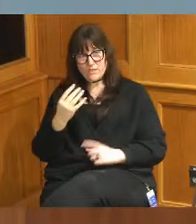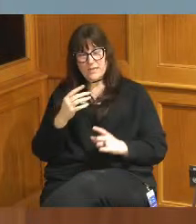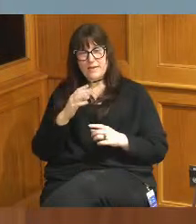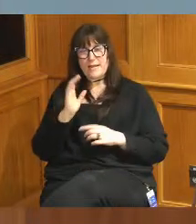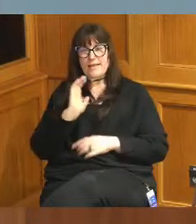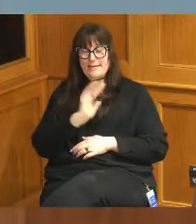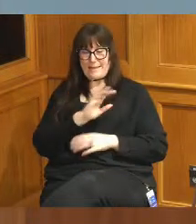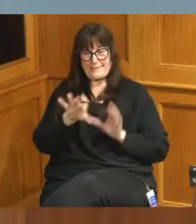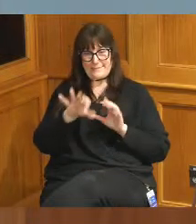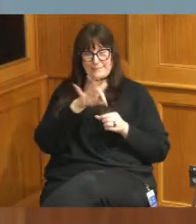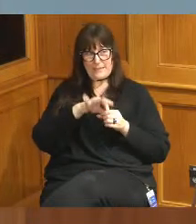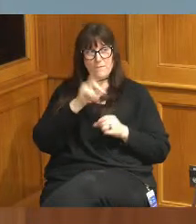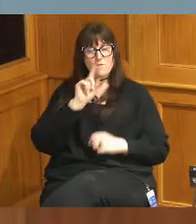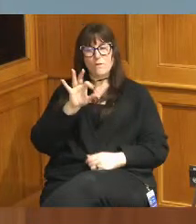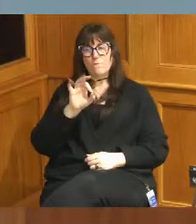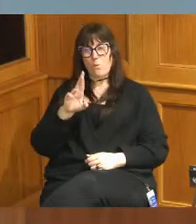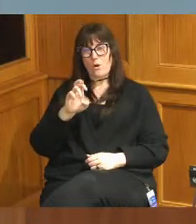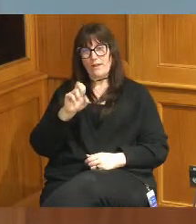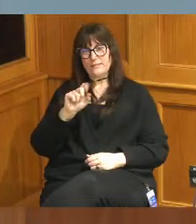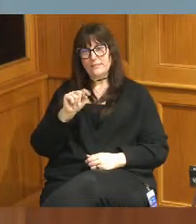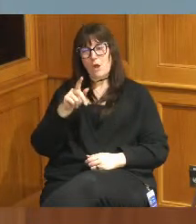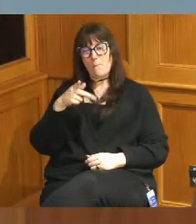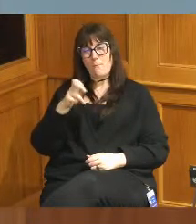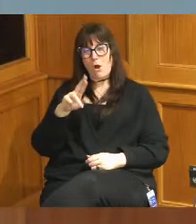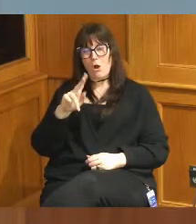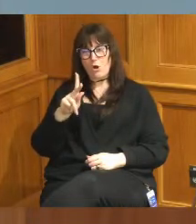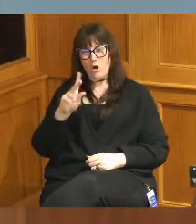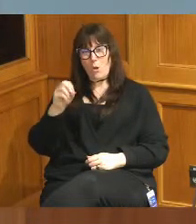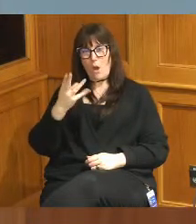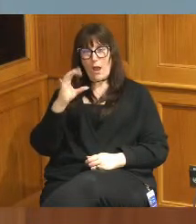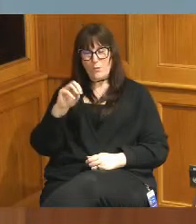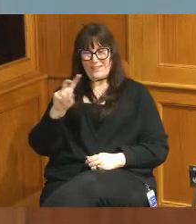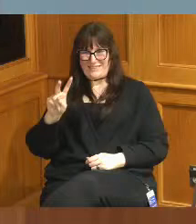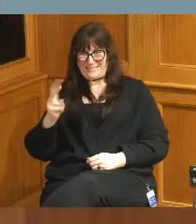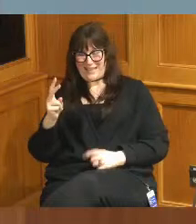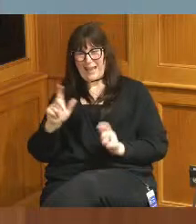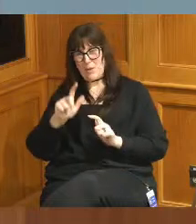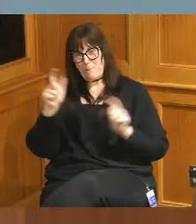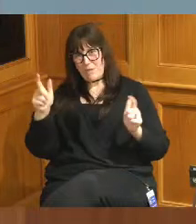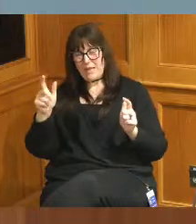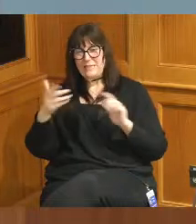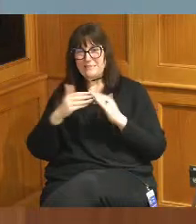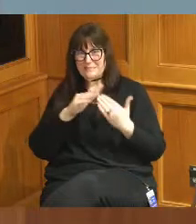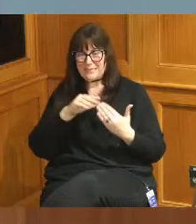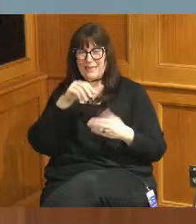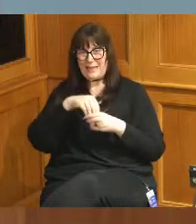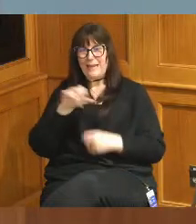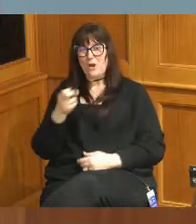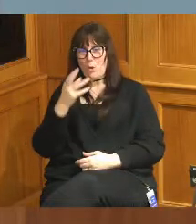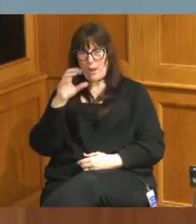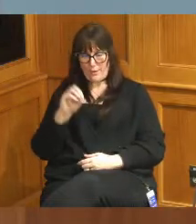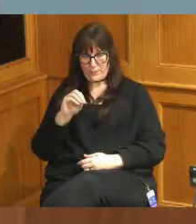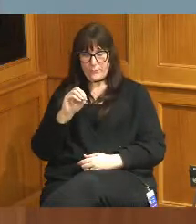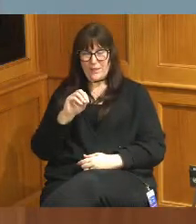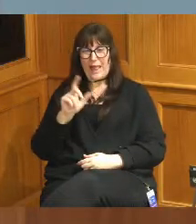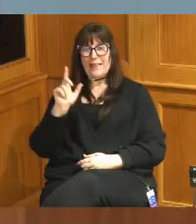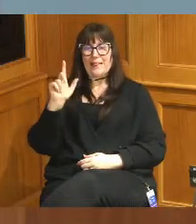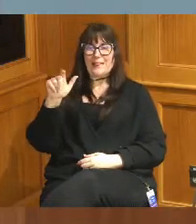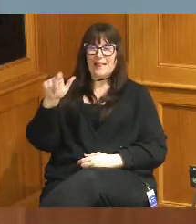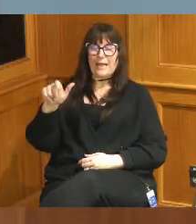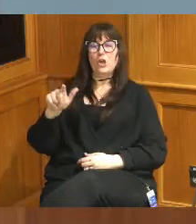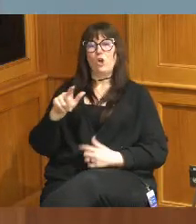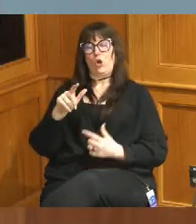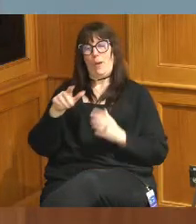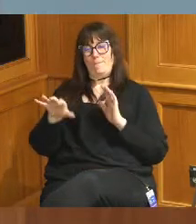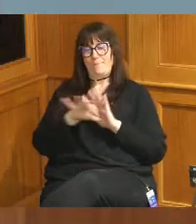for Forest Park, Ohio, the second largest city in Hamilton County, Ohio, and later ascended to the